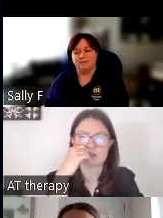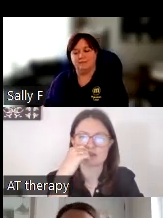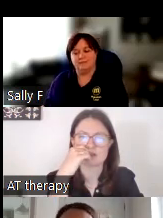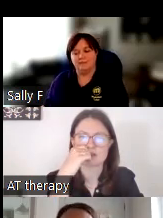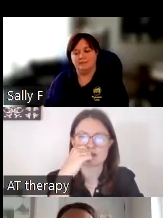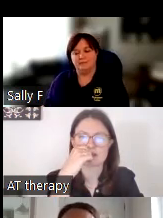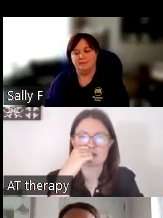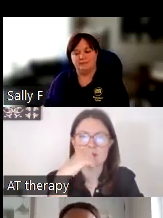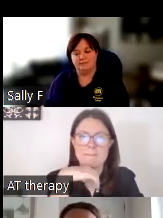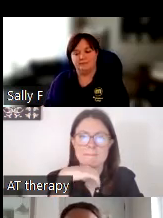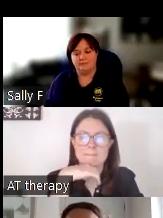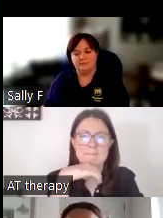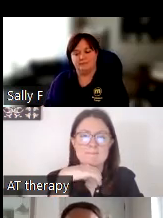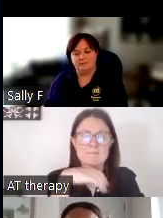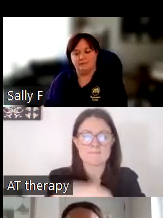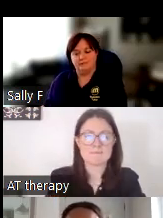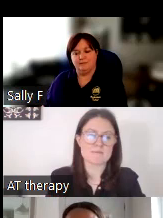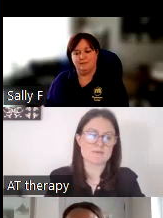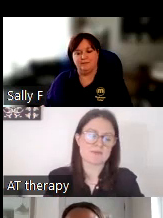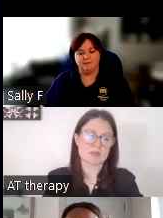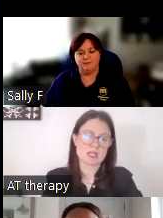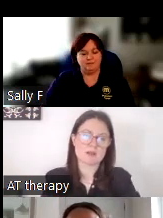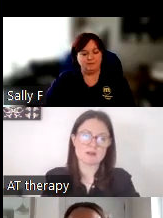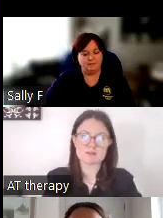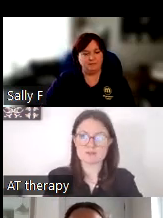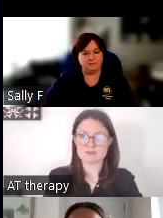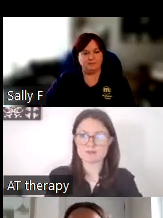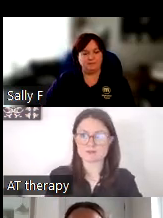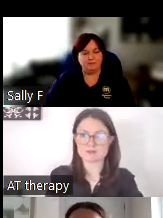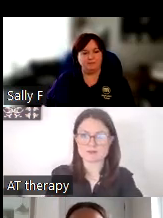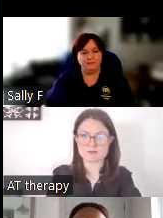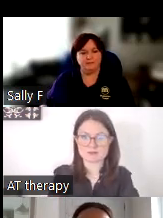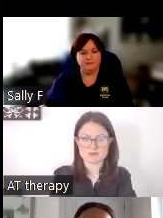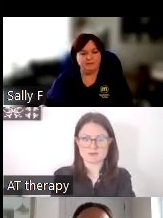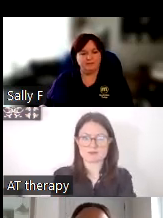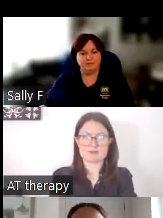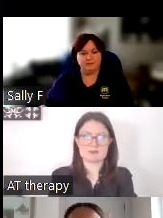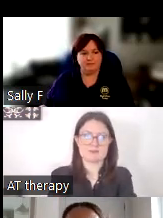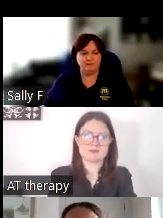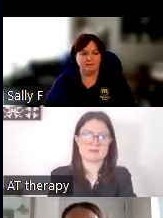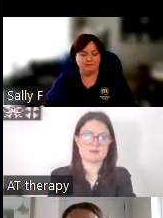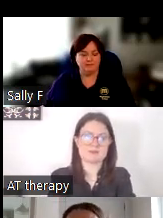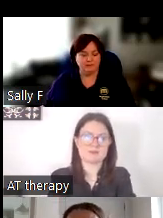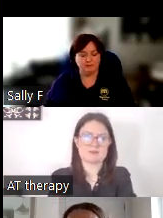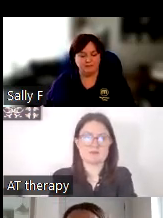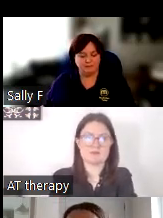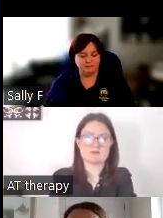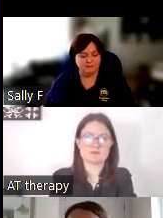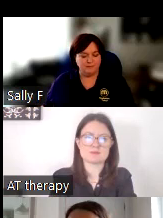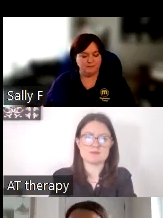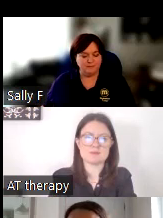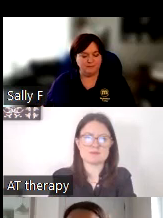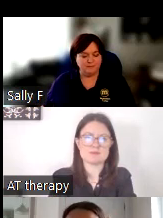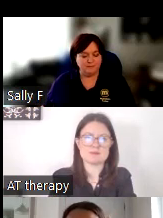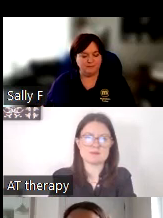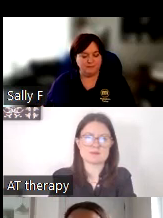lots of different communicative functions. So not just requesting, but yeah, giving directions, commenting. So you could use like